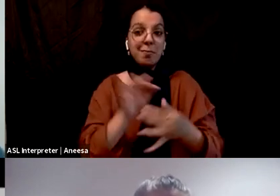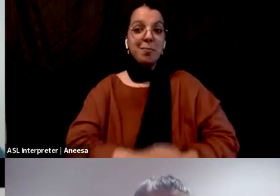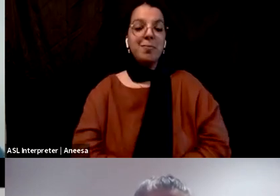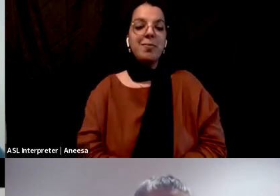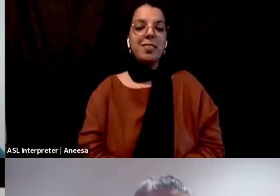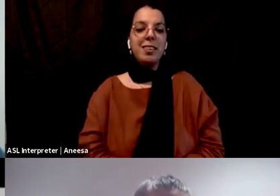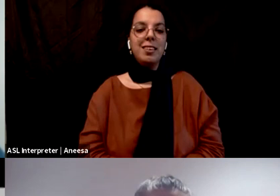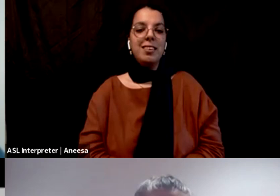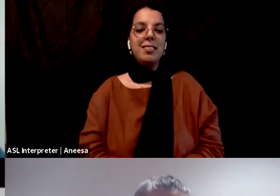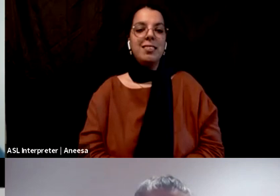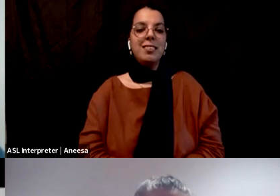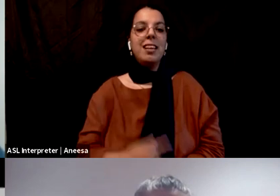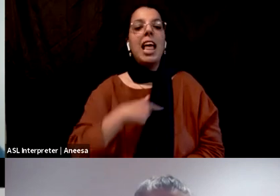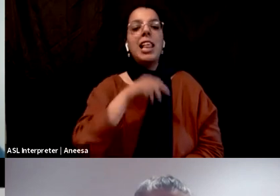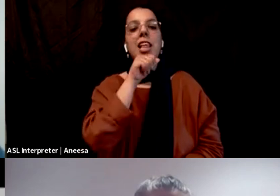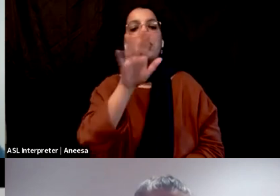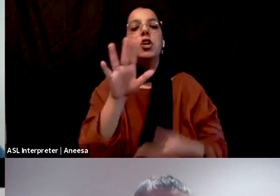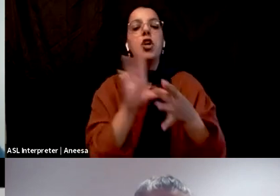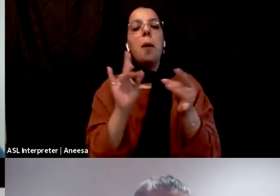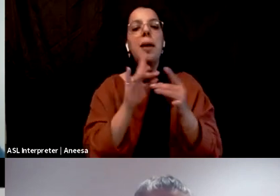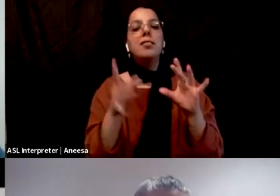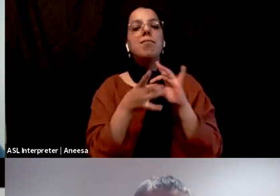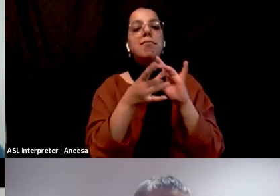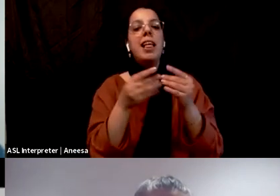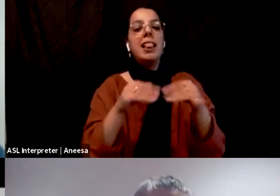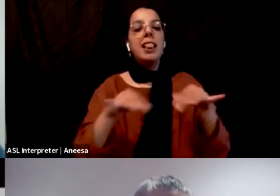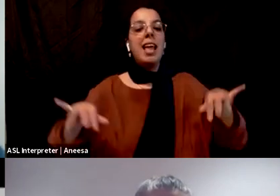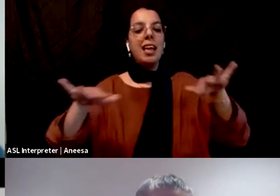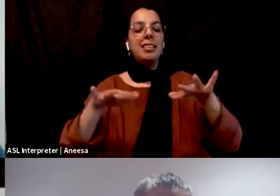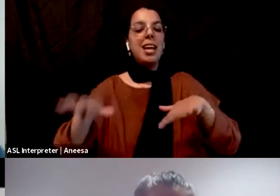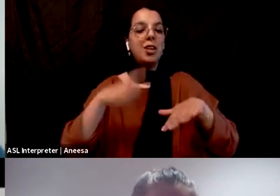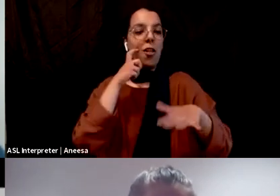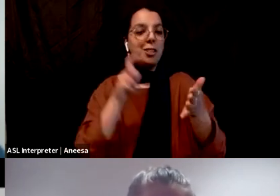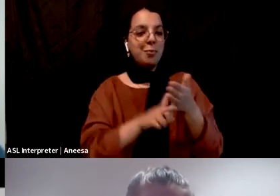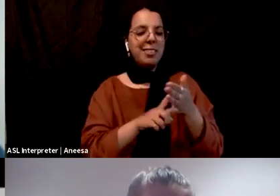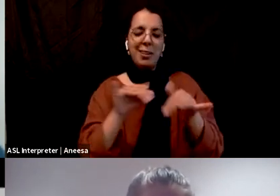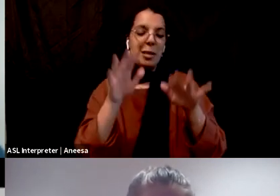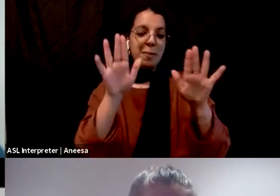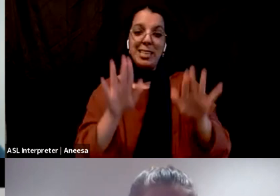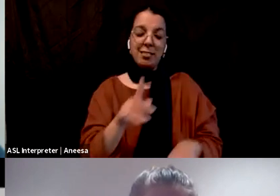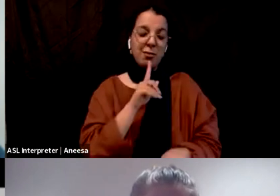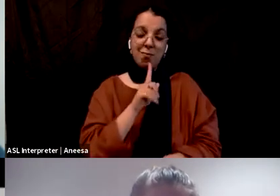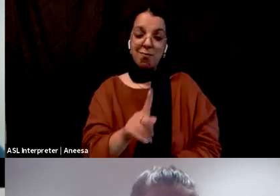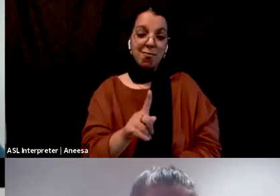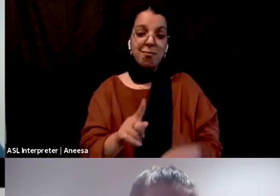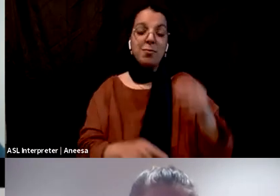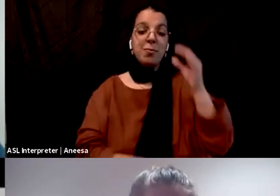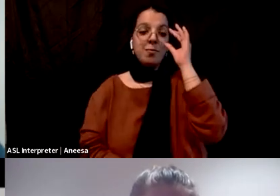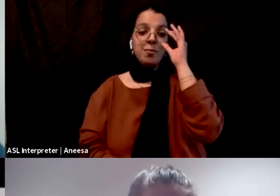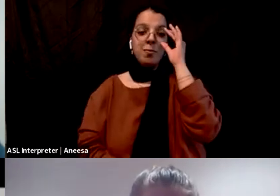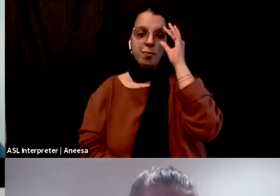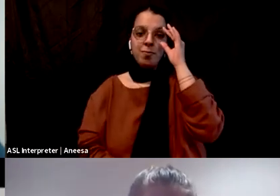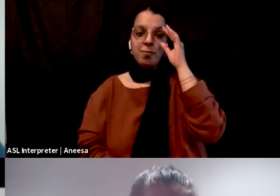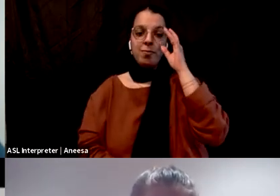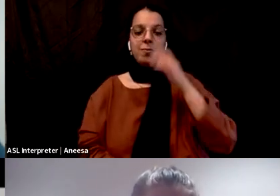I love your comments on the land acknowledgements. That was amazing and so true. And thanks for reminding